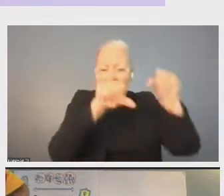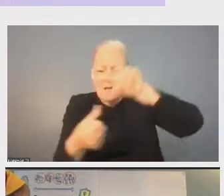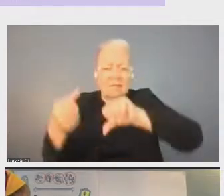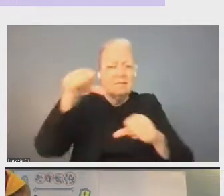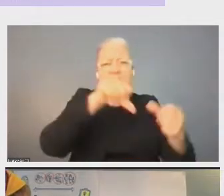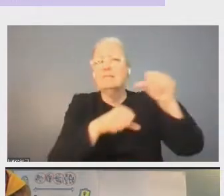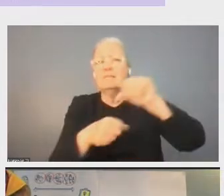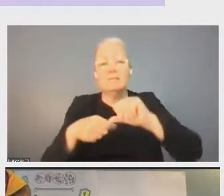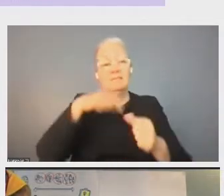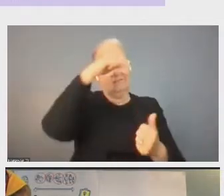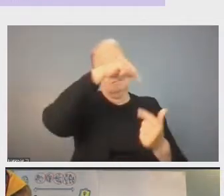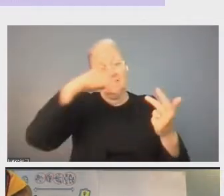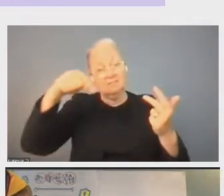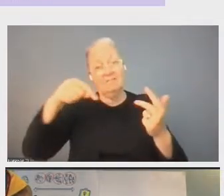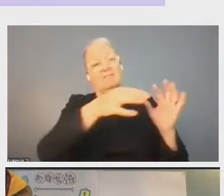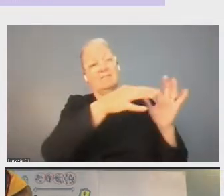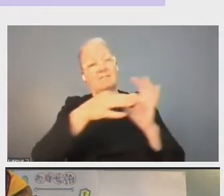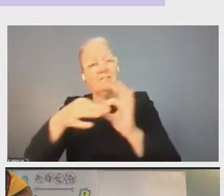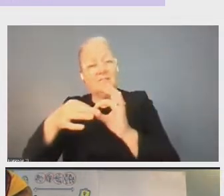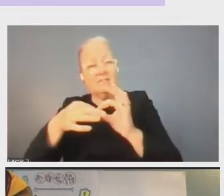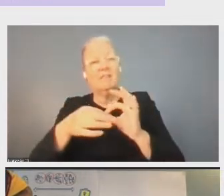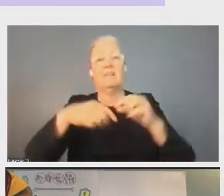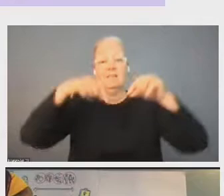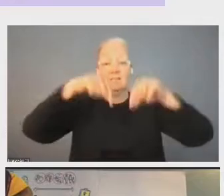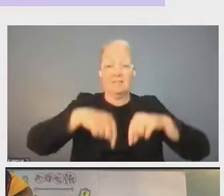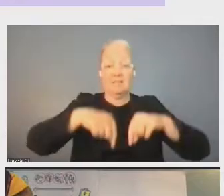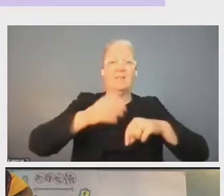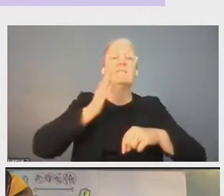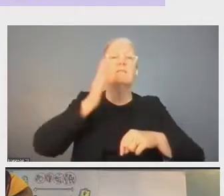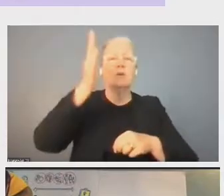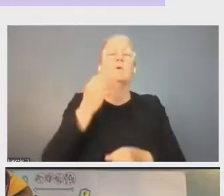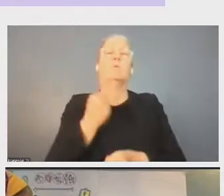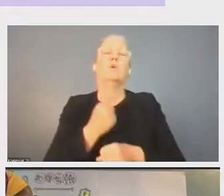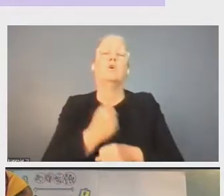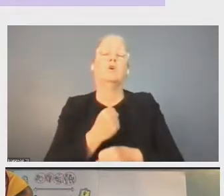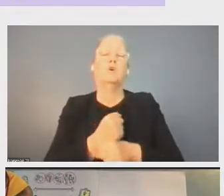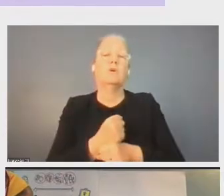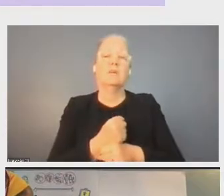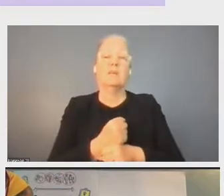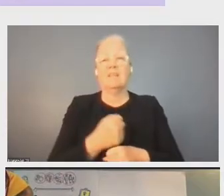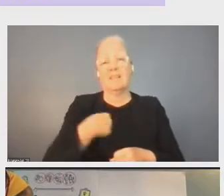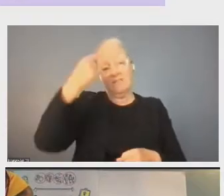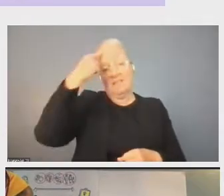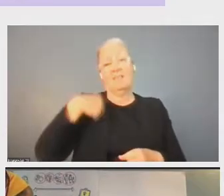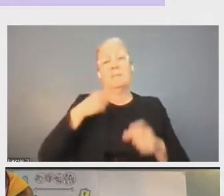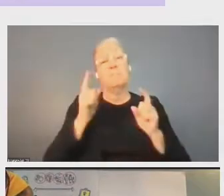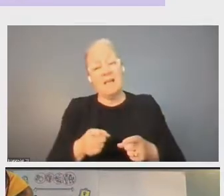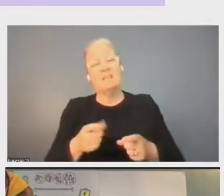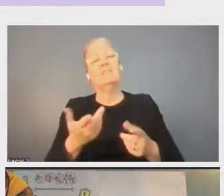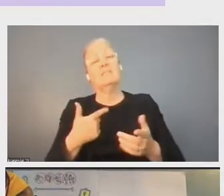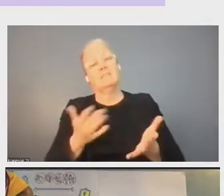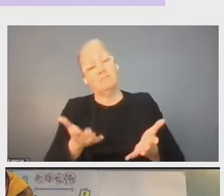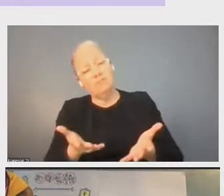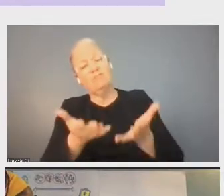linked to the current and the future employment. That's also something that we must promote from the CBT,